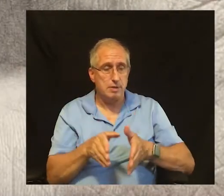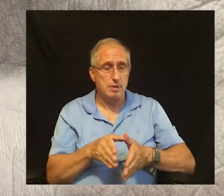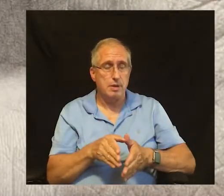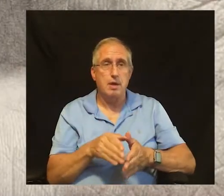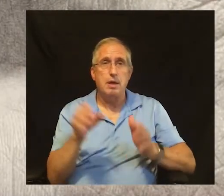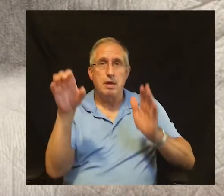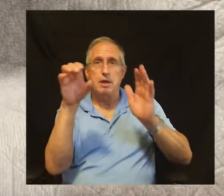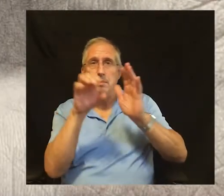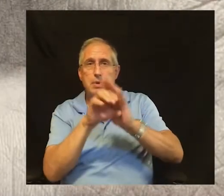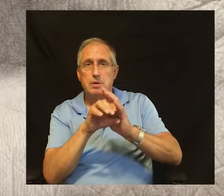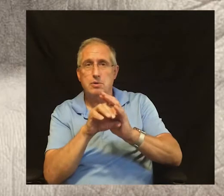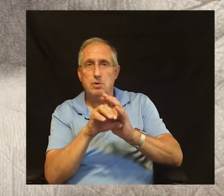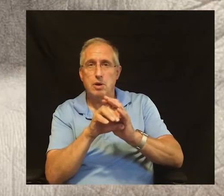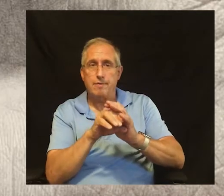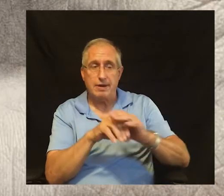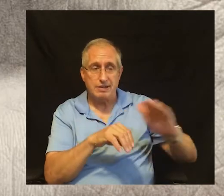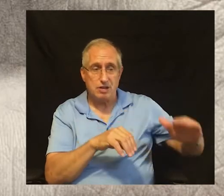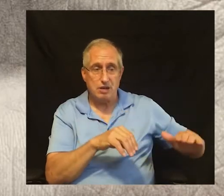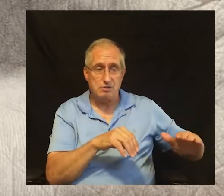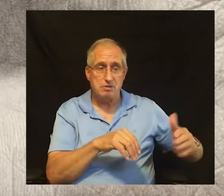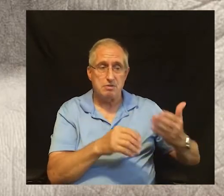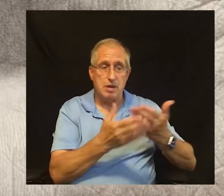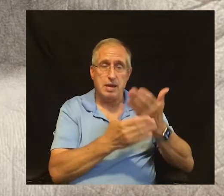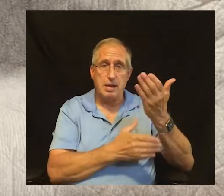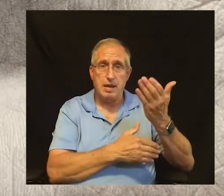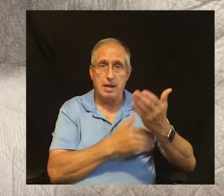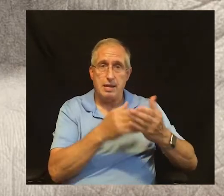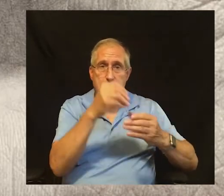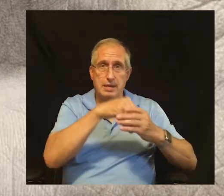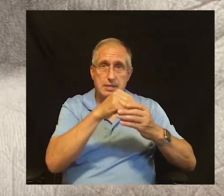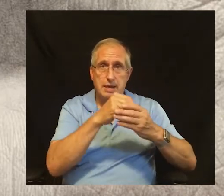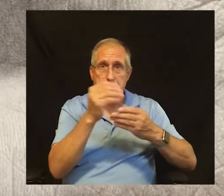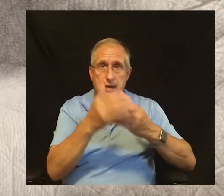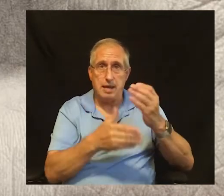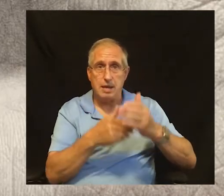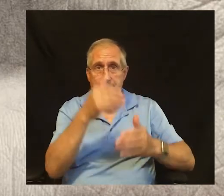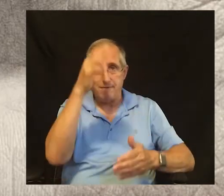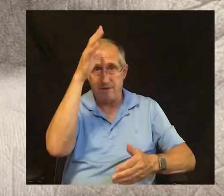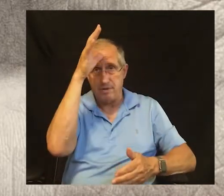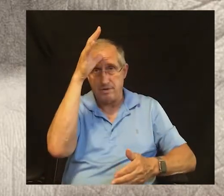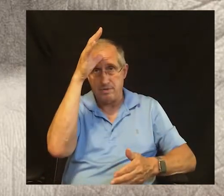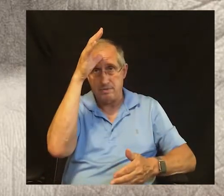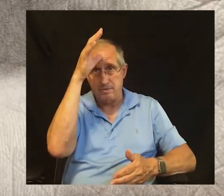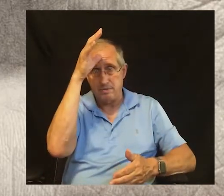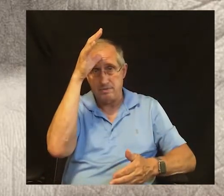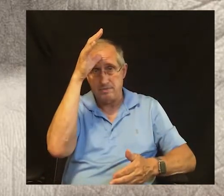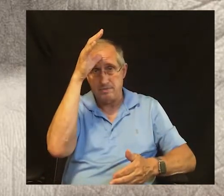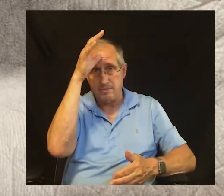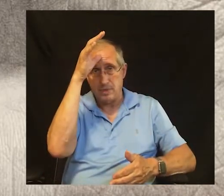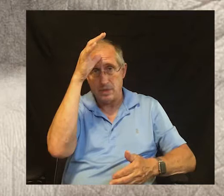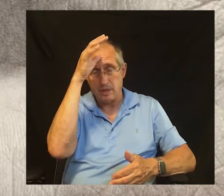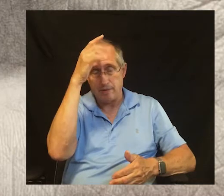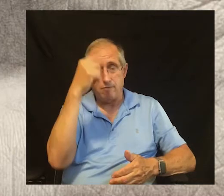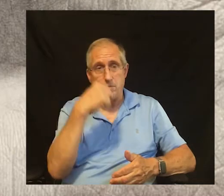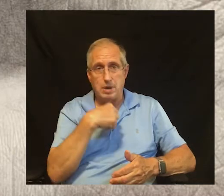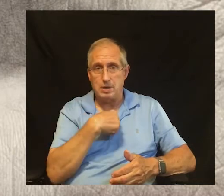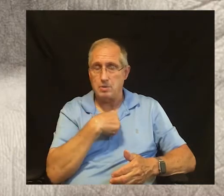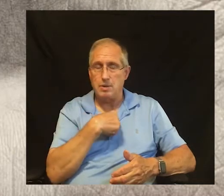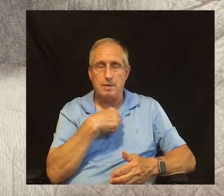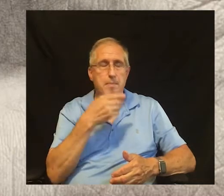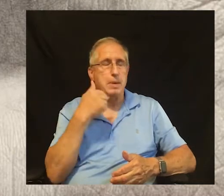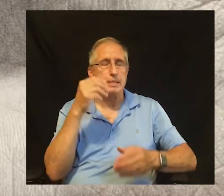office. It's a picture of a little child's hand inside of the hand of a father. To me, it's